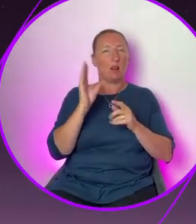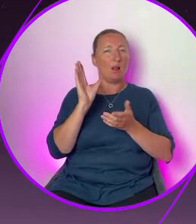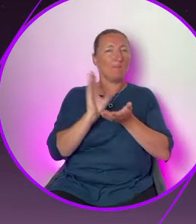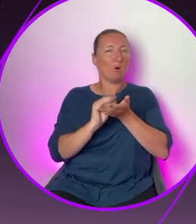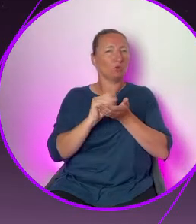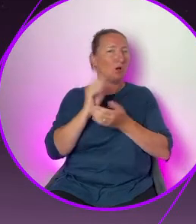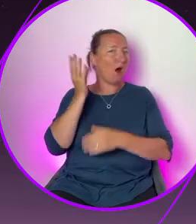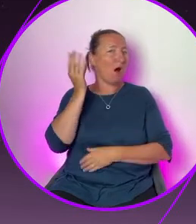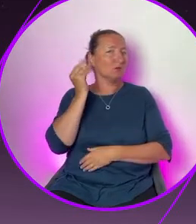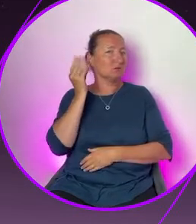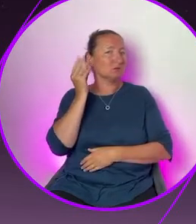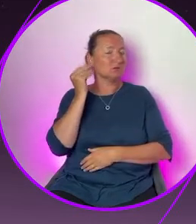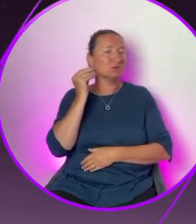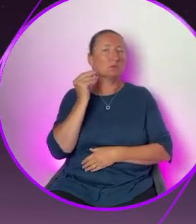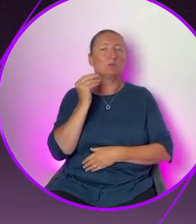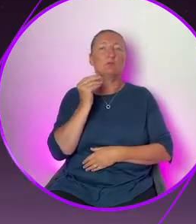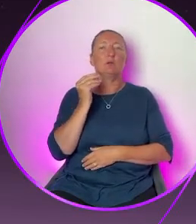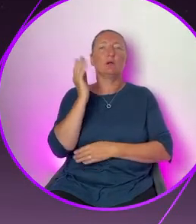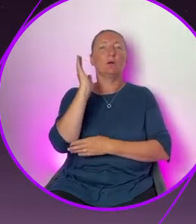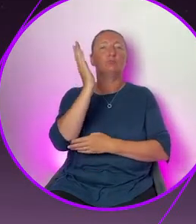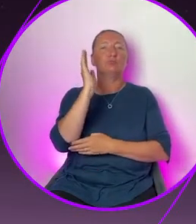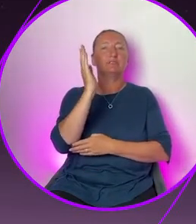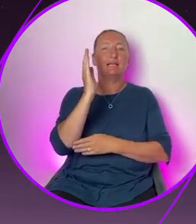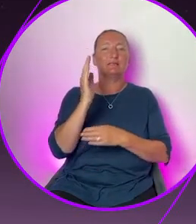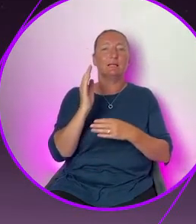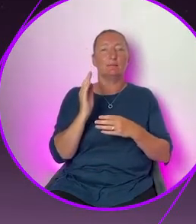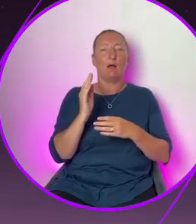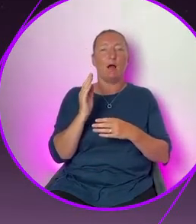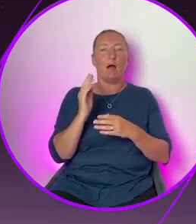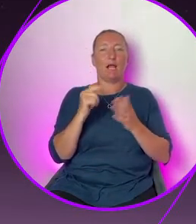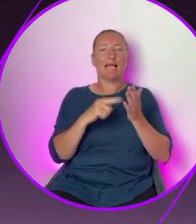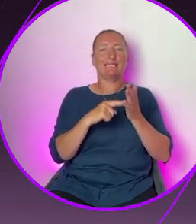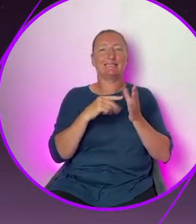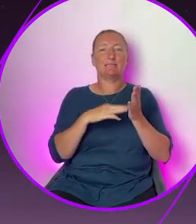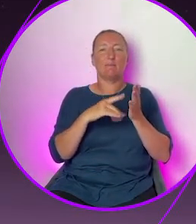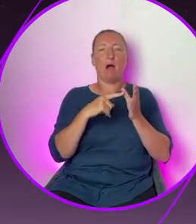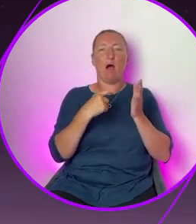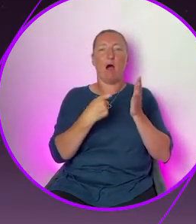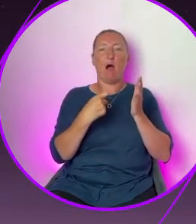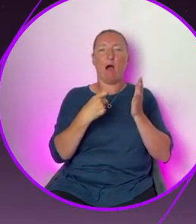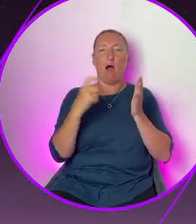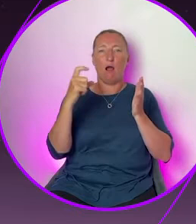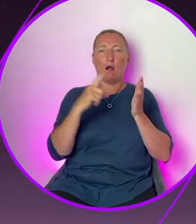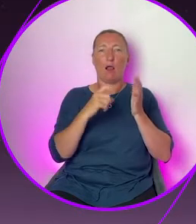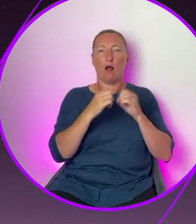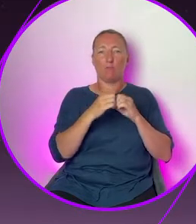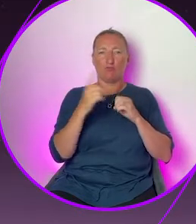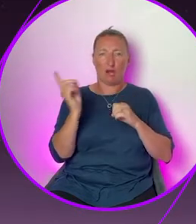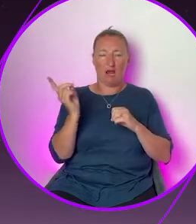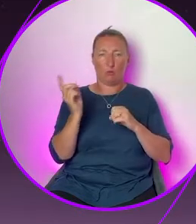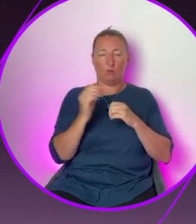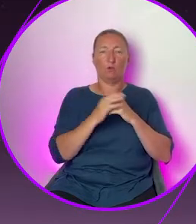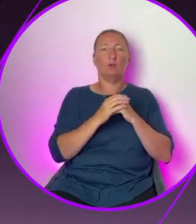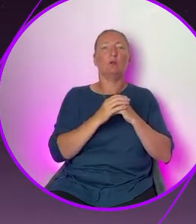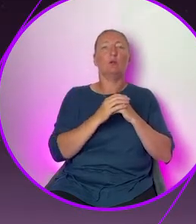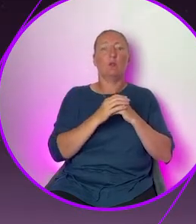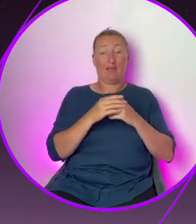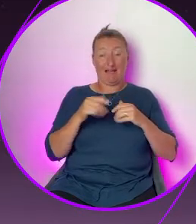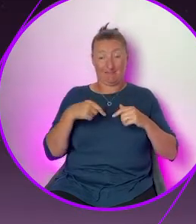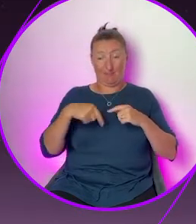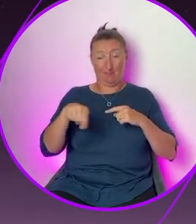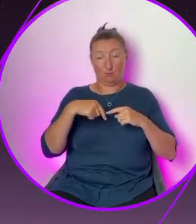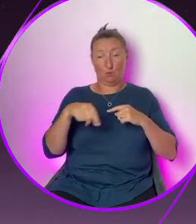called Playtesting that are presented by our wonderful Tamar Clark-Brown and produced with Reduced Listening, that are coming out this